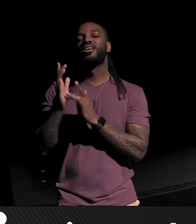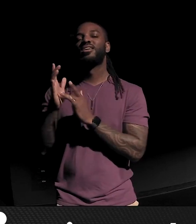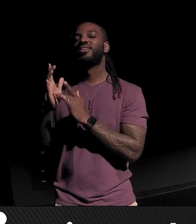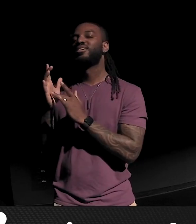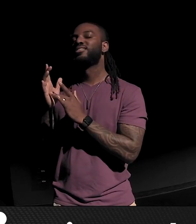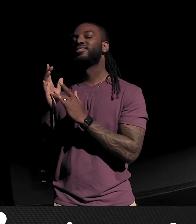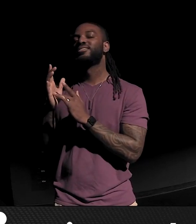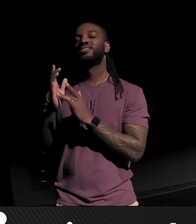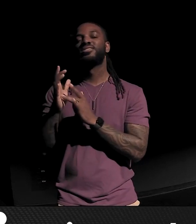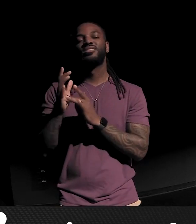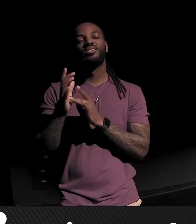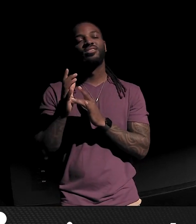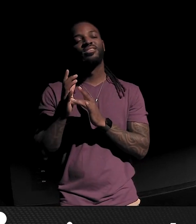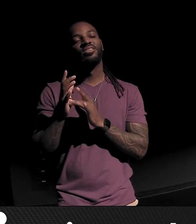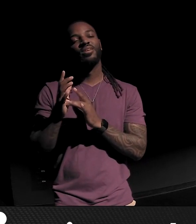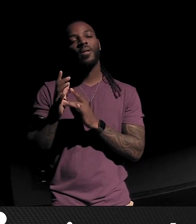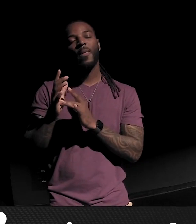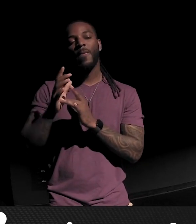Jesus.